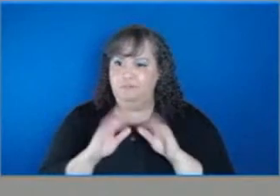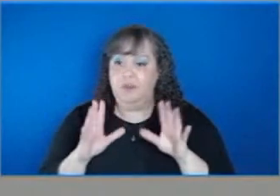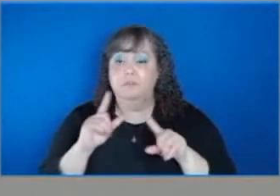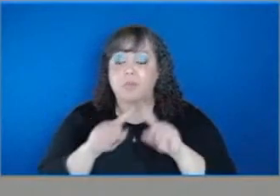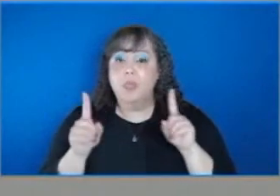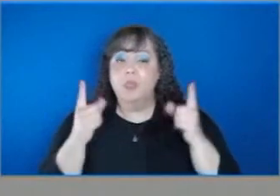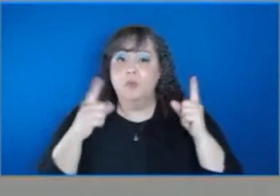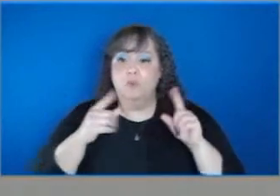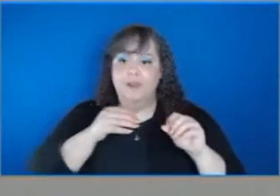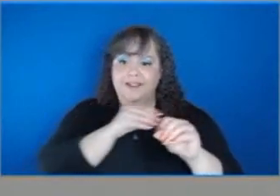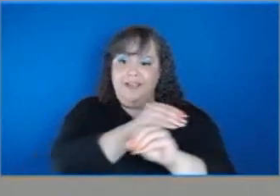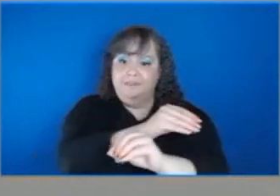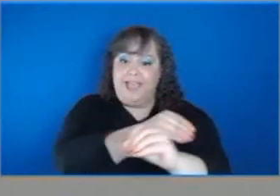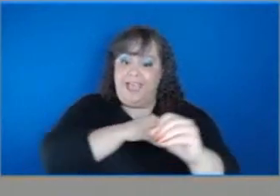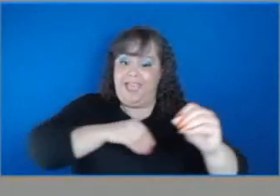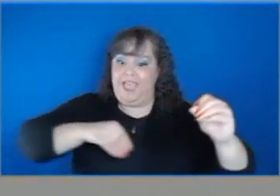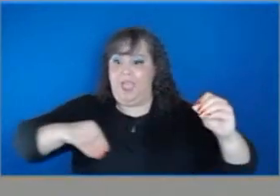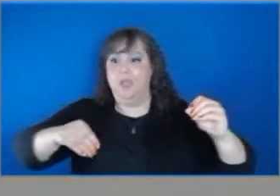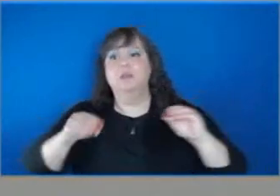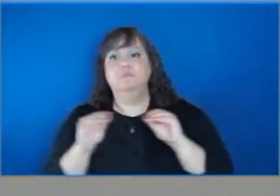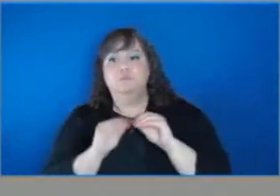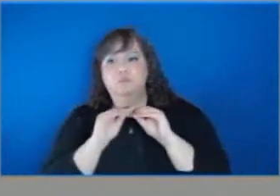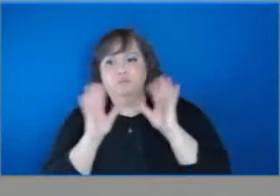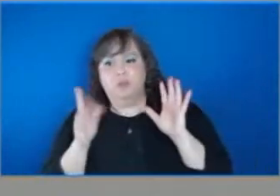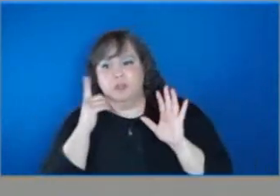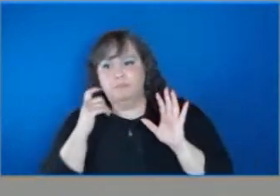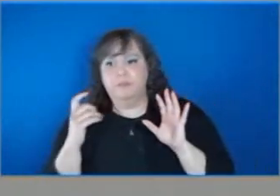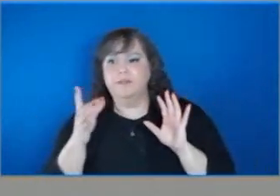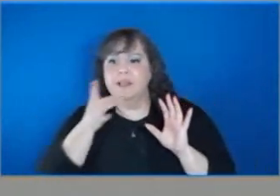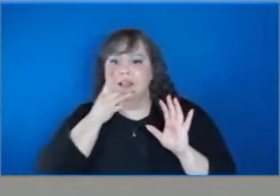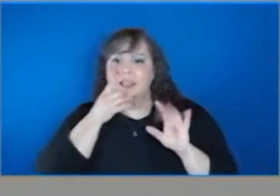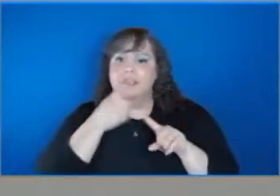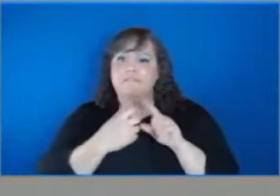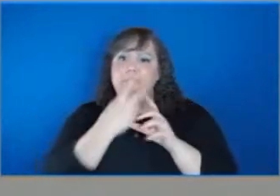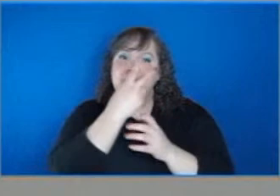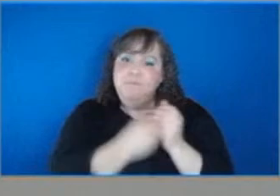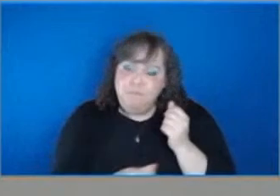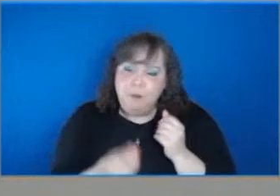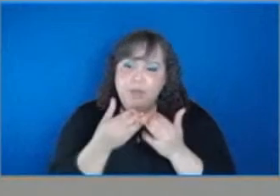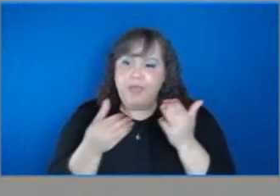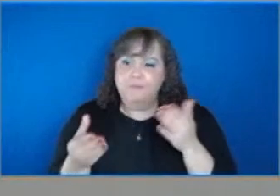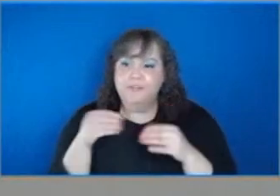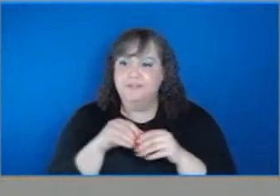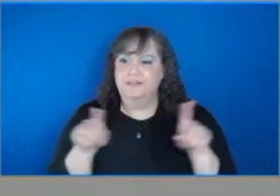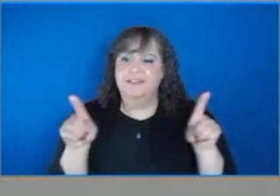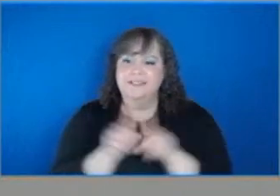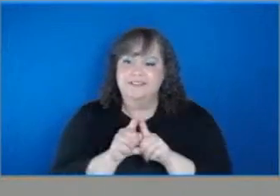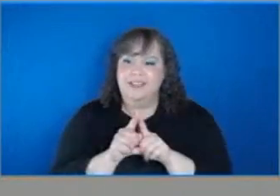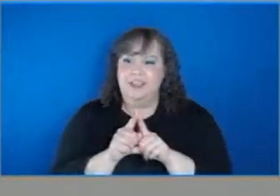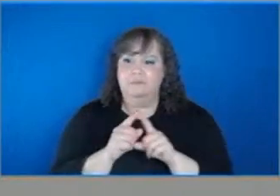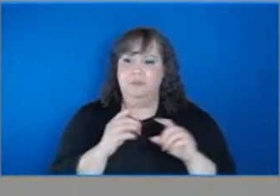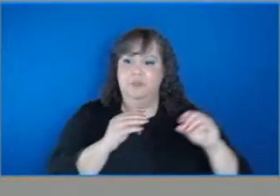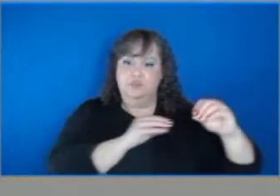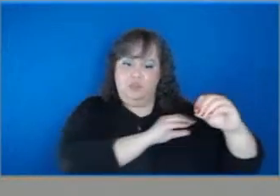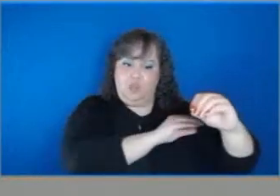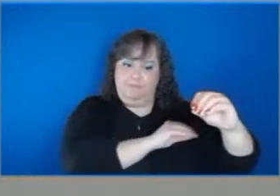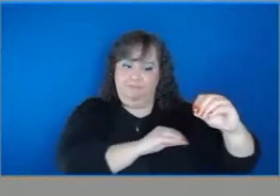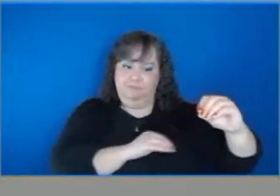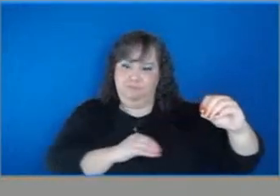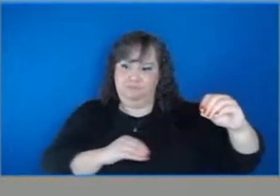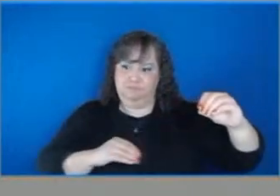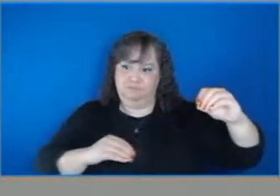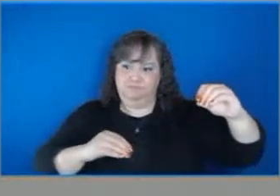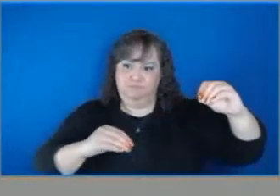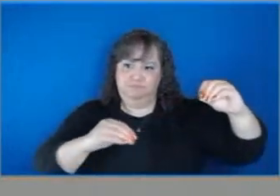there it's brighter because you're getting the light from both of those objects in the same frame, and then it's darker, and then it goes around. And so you just map out the